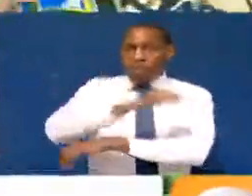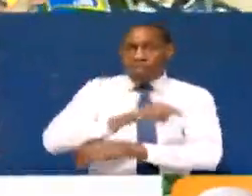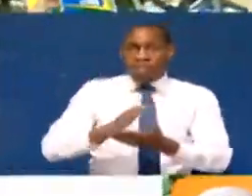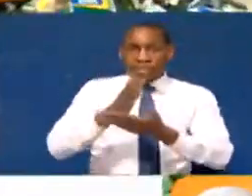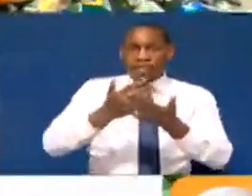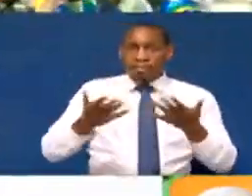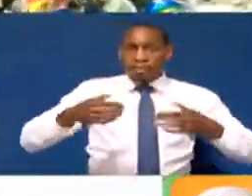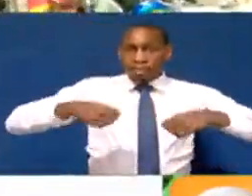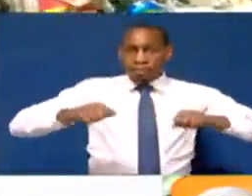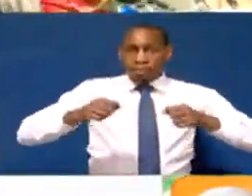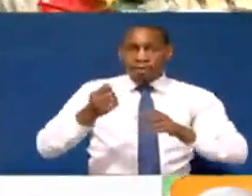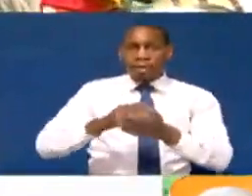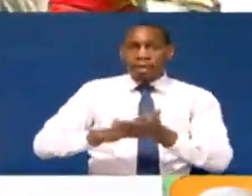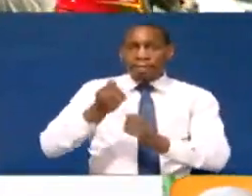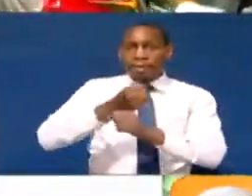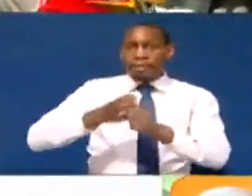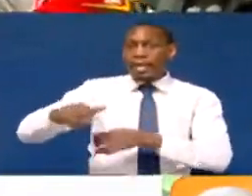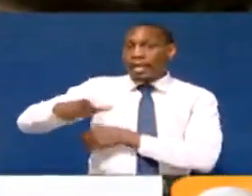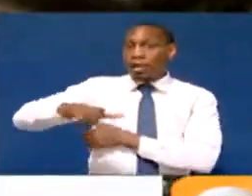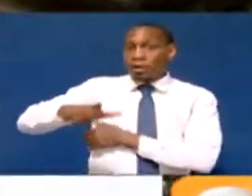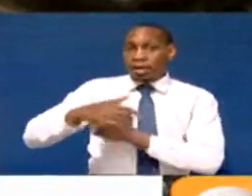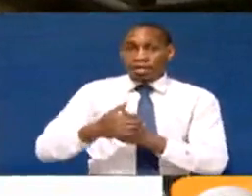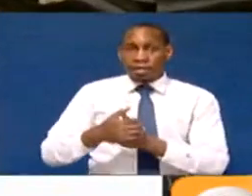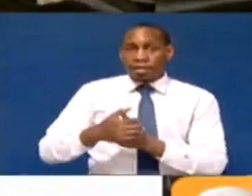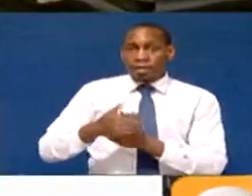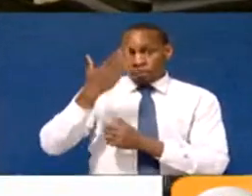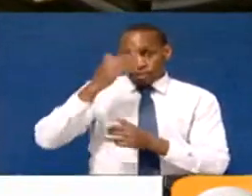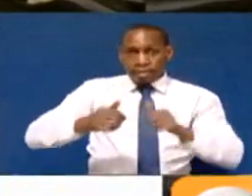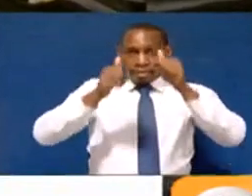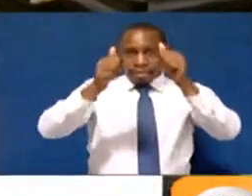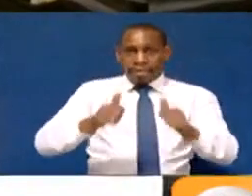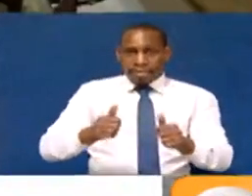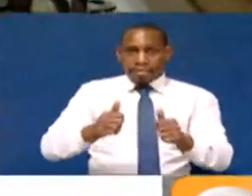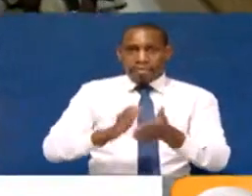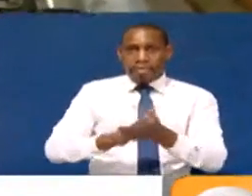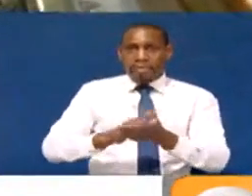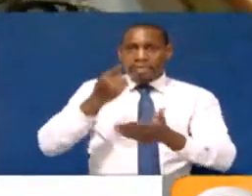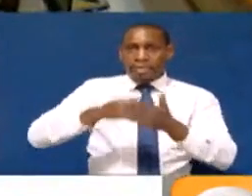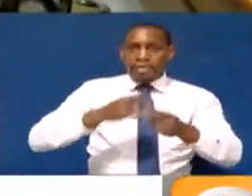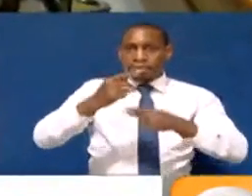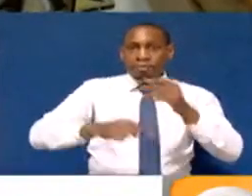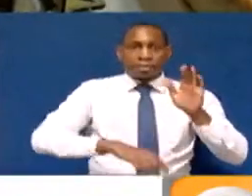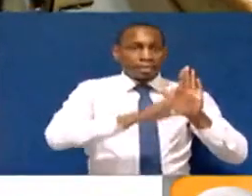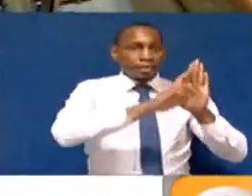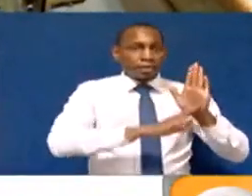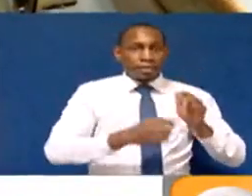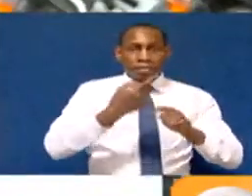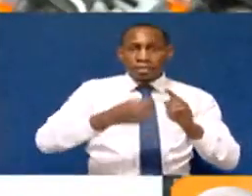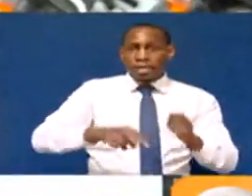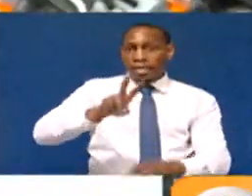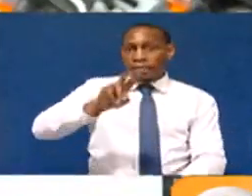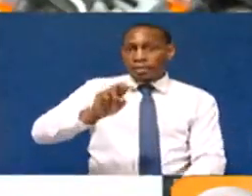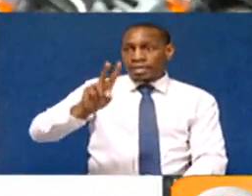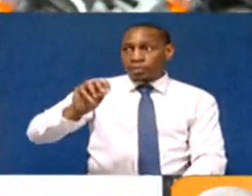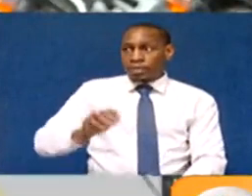Some components of the bikes have been manufactured locally, thanks to the gazettement of the Tax Procedures Regulations 2020.